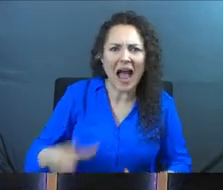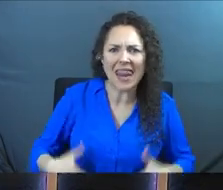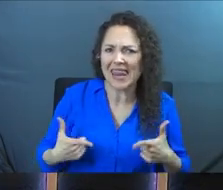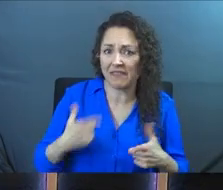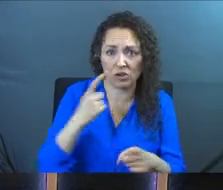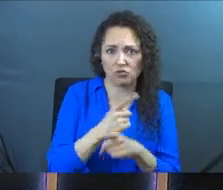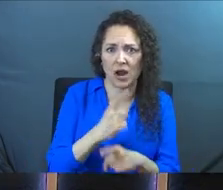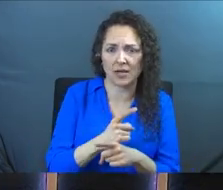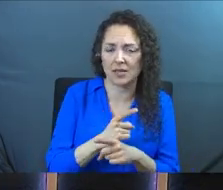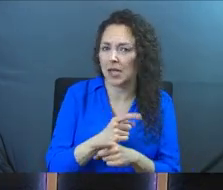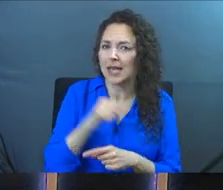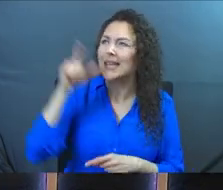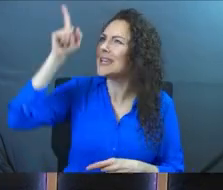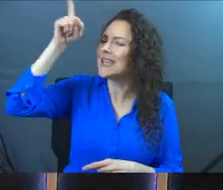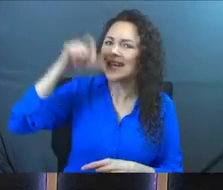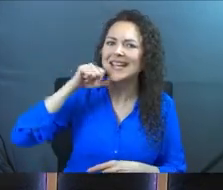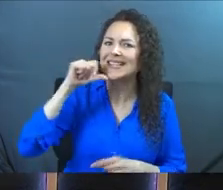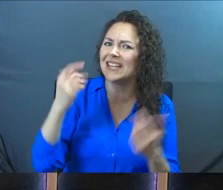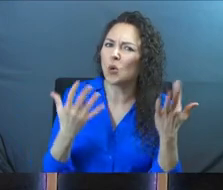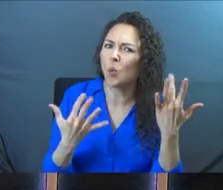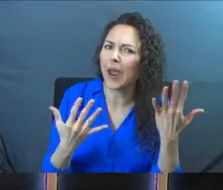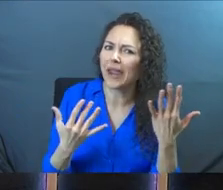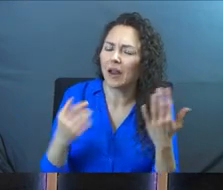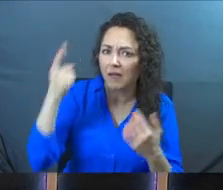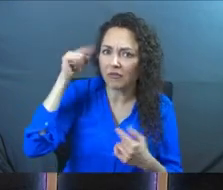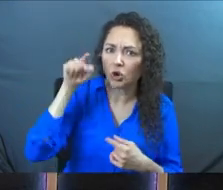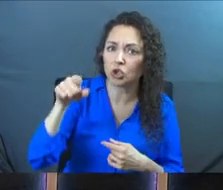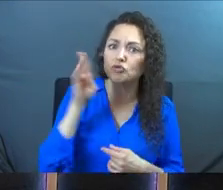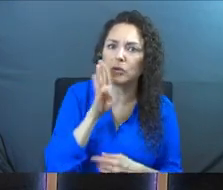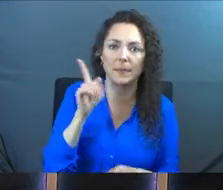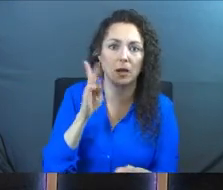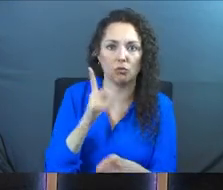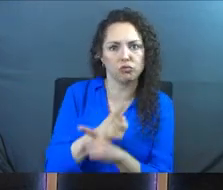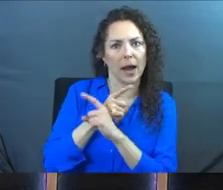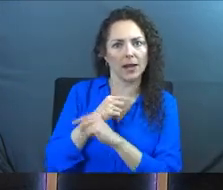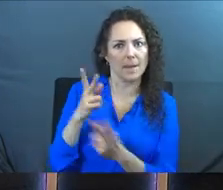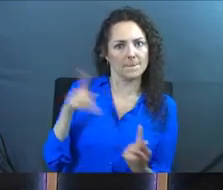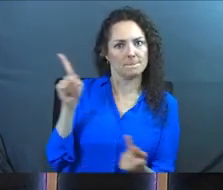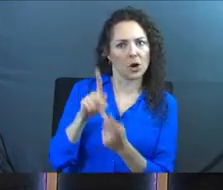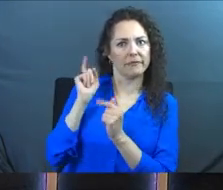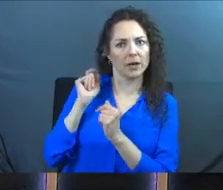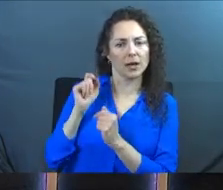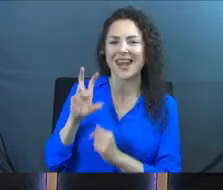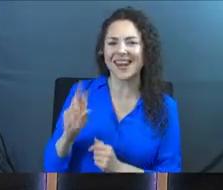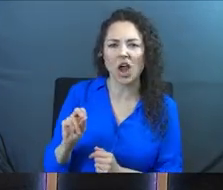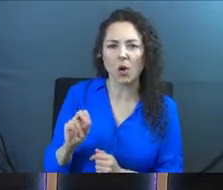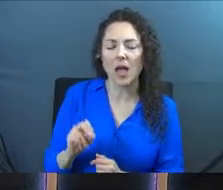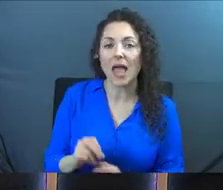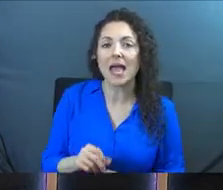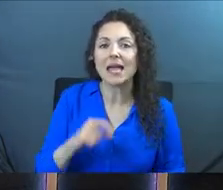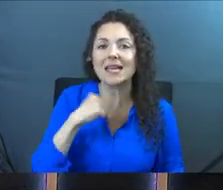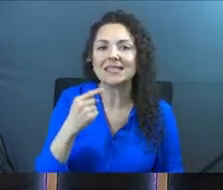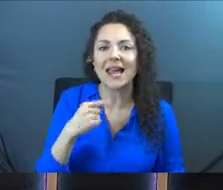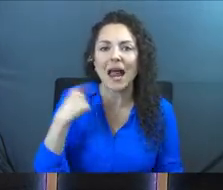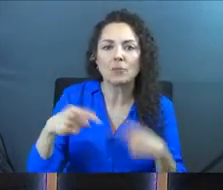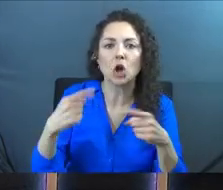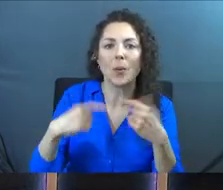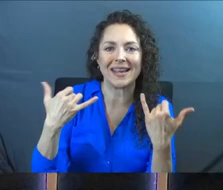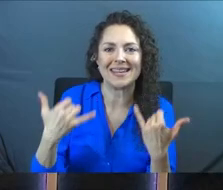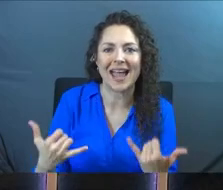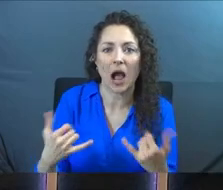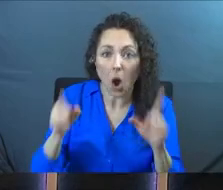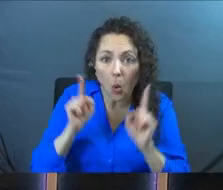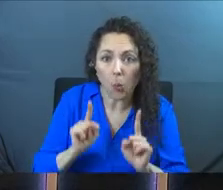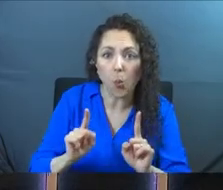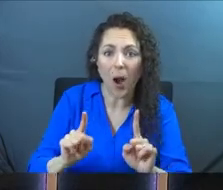supposed to live. He didn't wait for us to get it right. He said, I'm going to go now. While they're still broken, while they're still